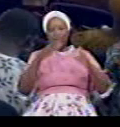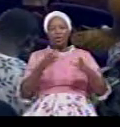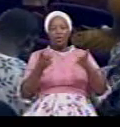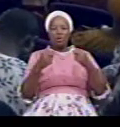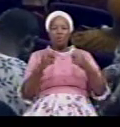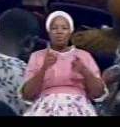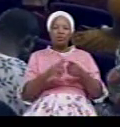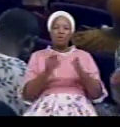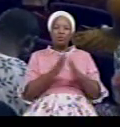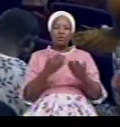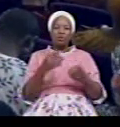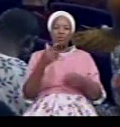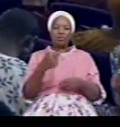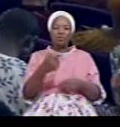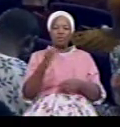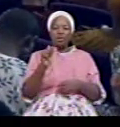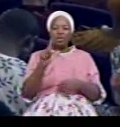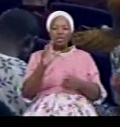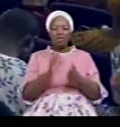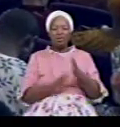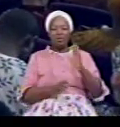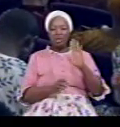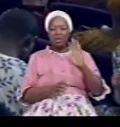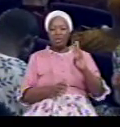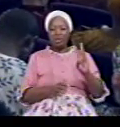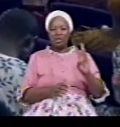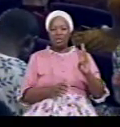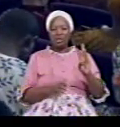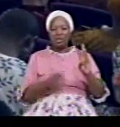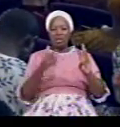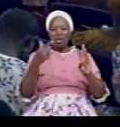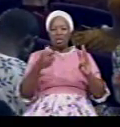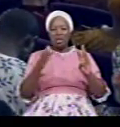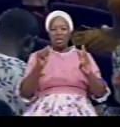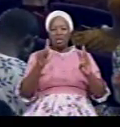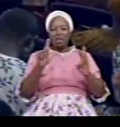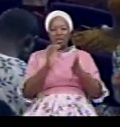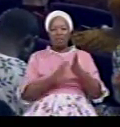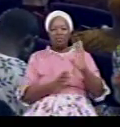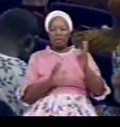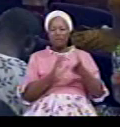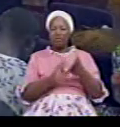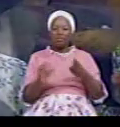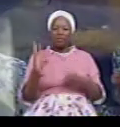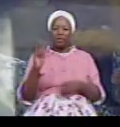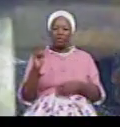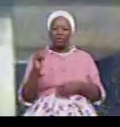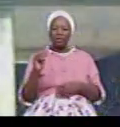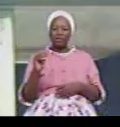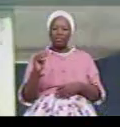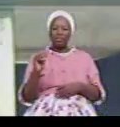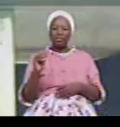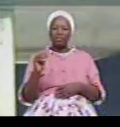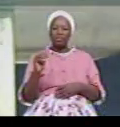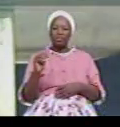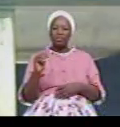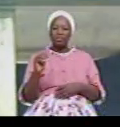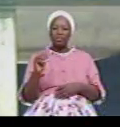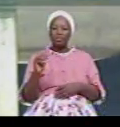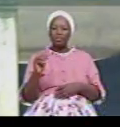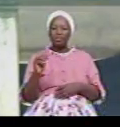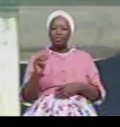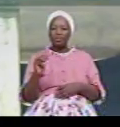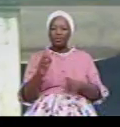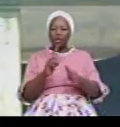Galatians chapter 6. I read from verse 14. Galatians chapter 6, verse 14. But